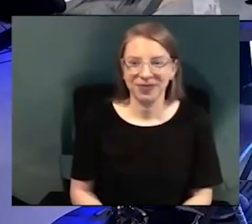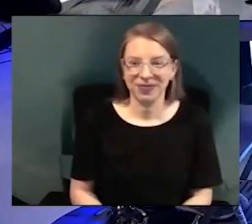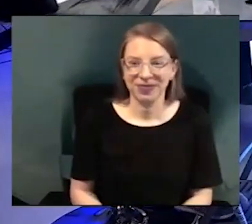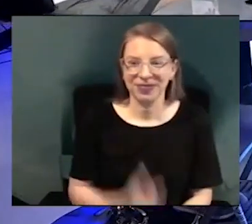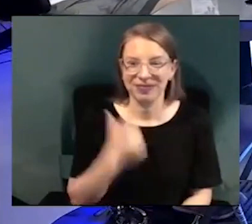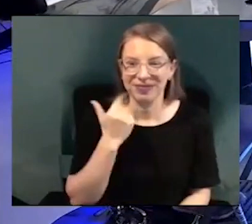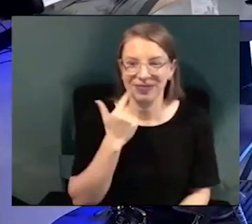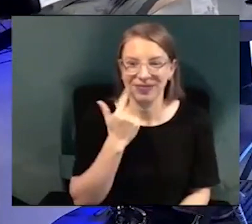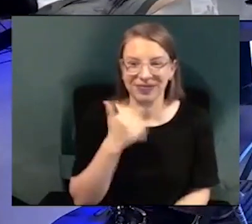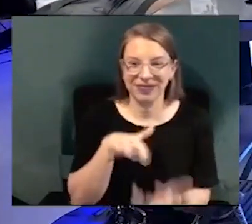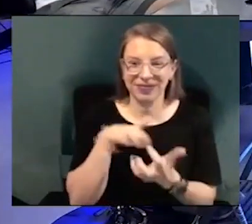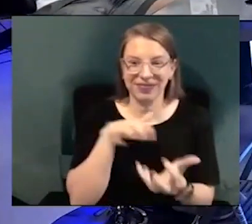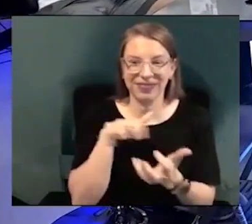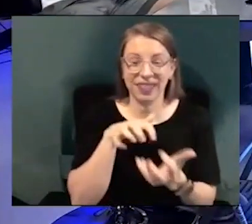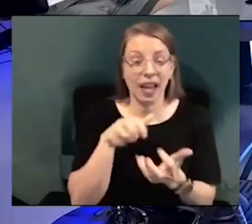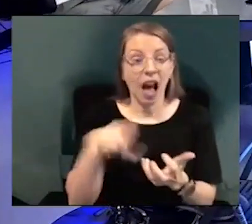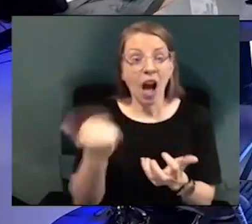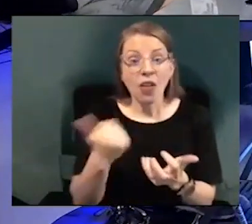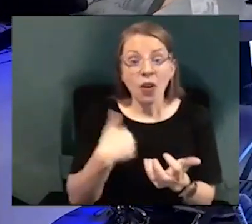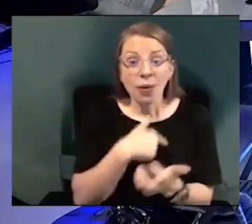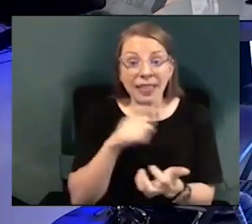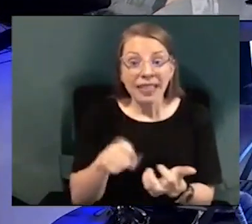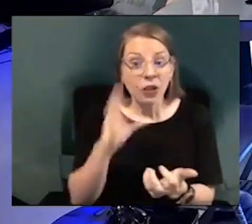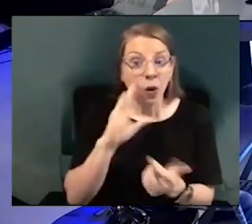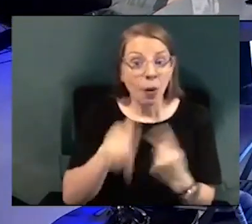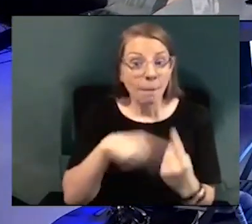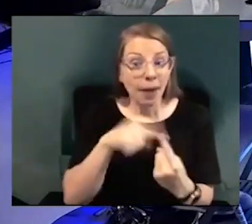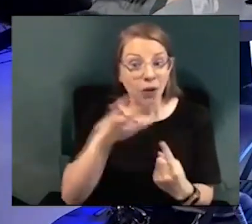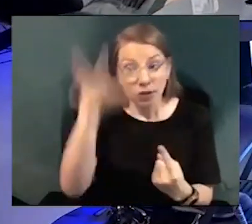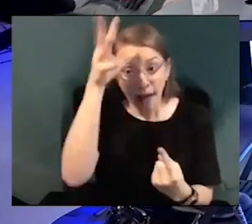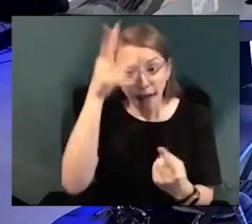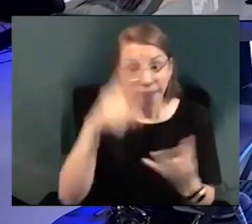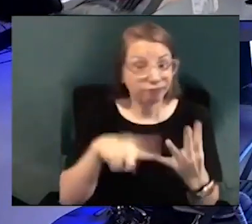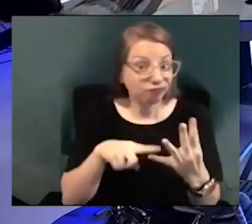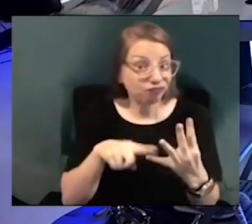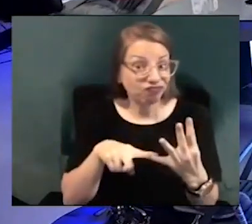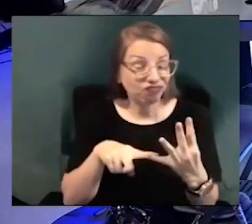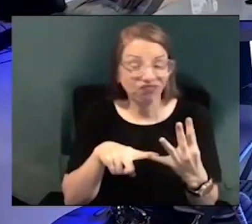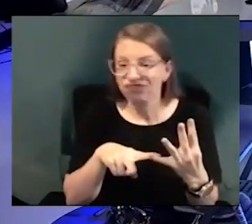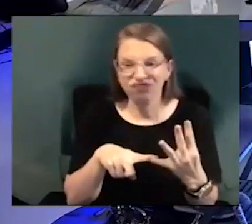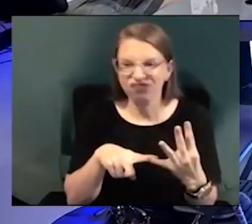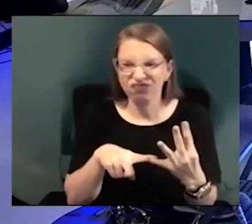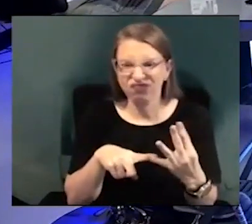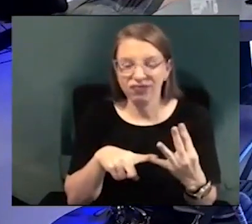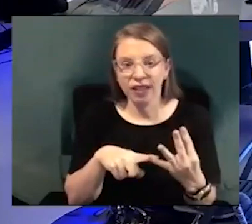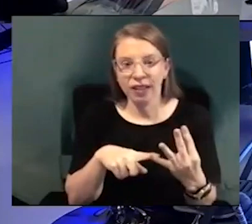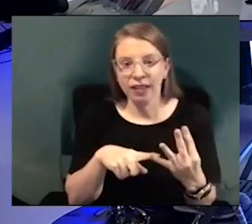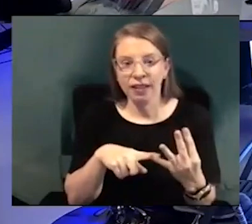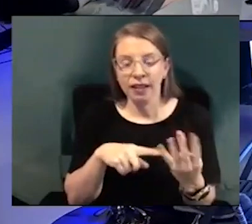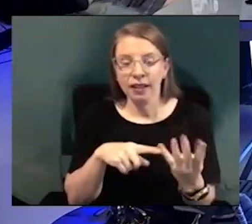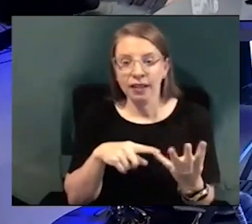Is there anything else we need to know about your dad? No. Not really. No. What does he eat for breakfast?